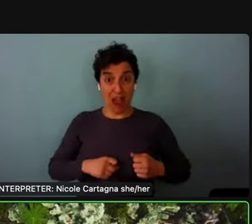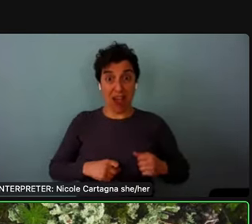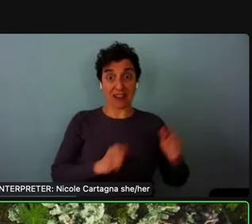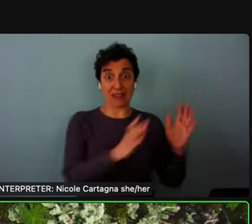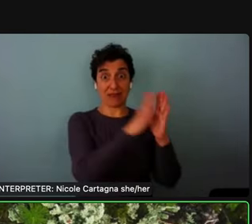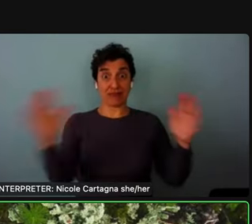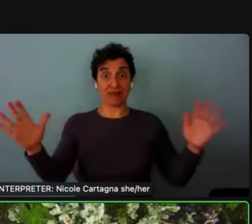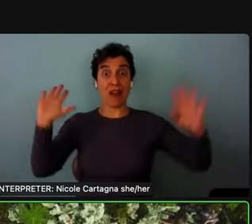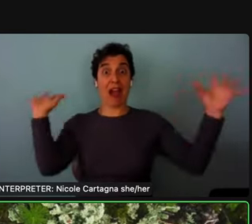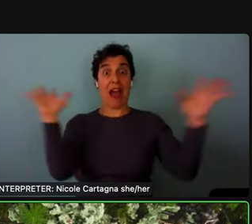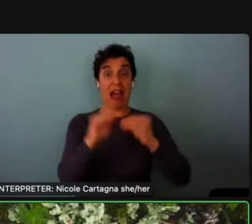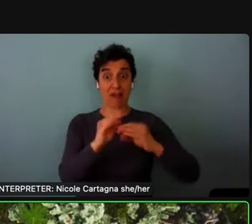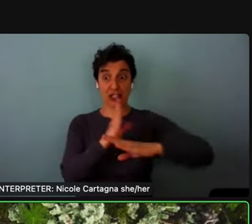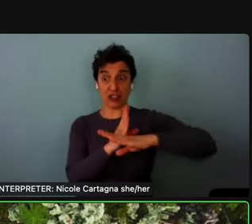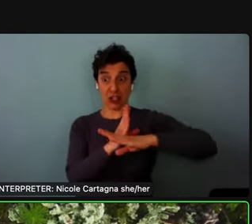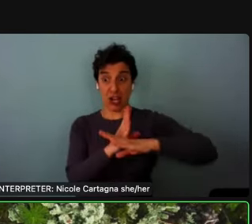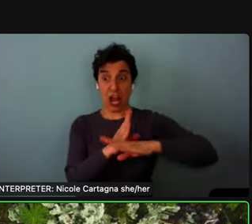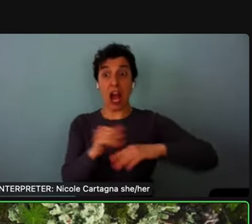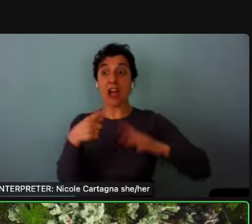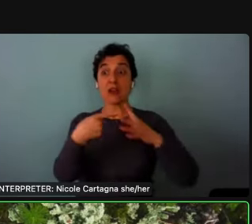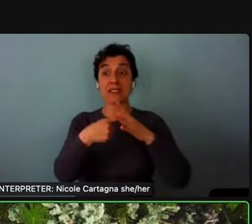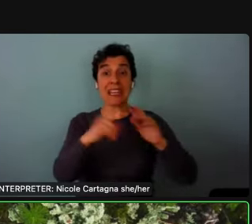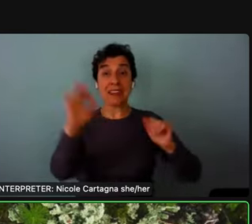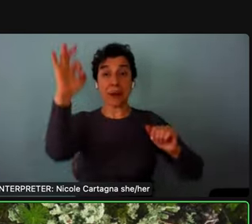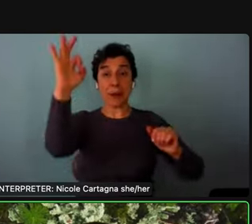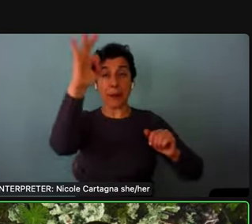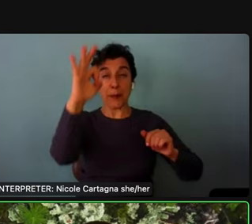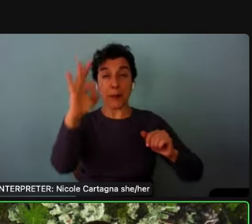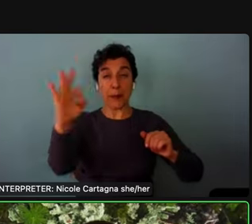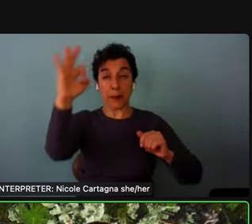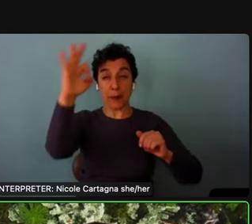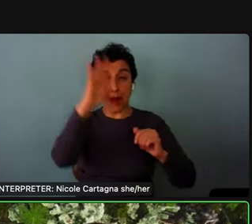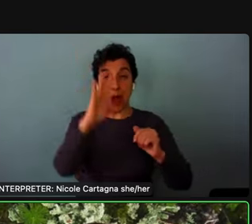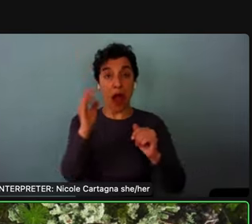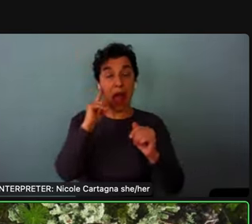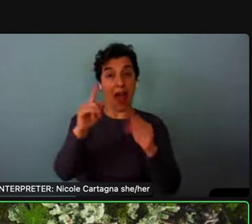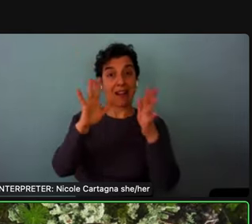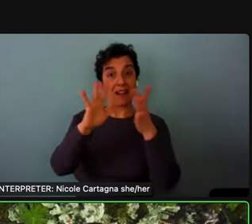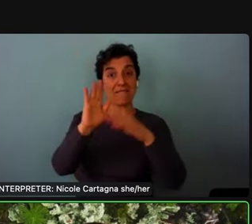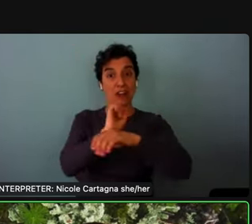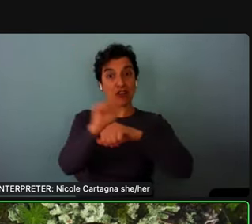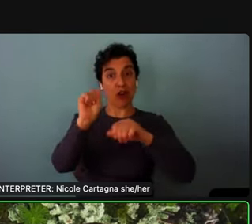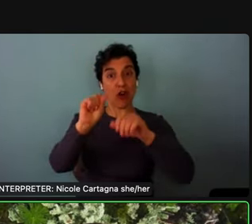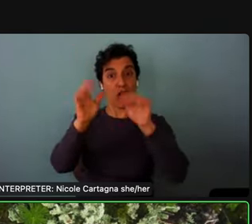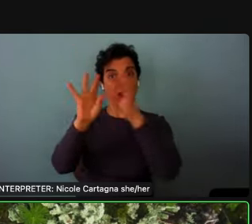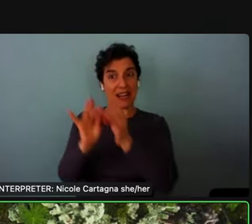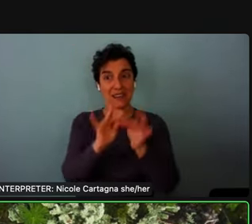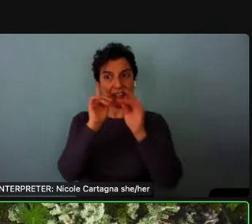black circle is going to move around and we can see how the functional connectivity pattern changes.